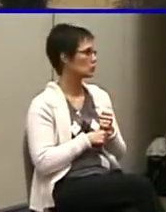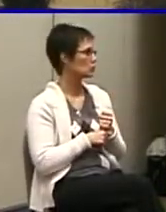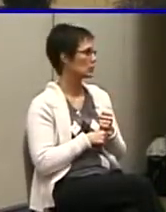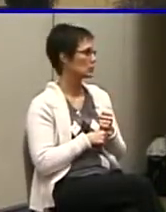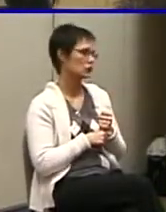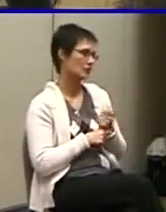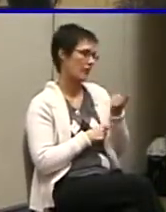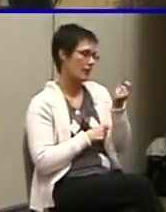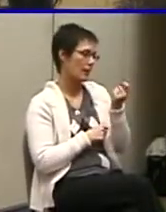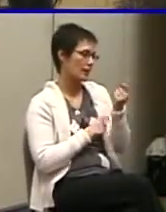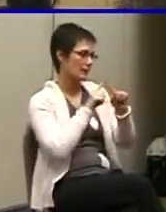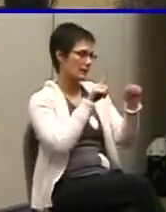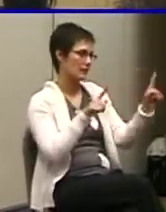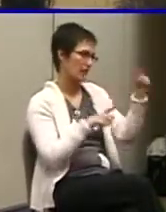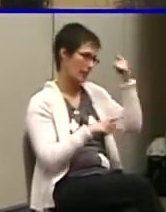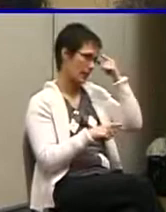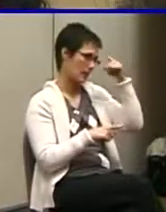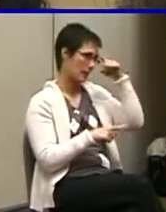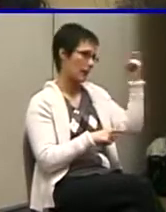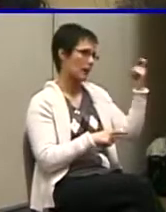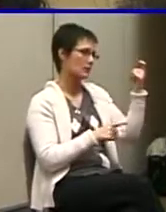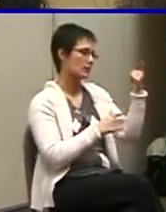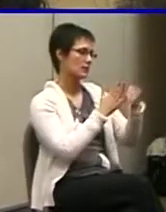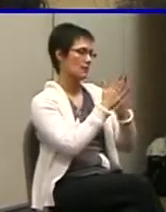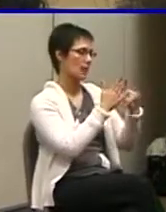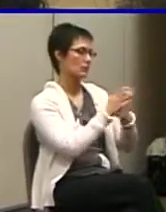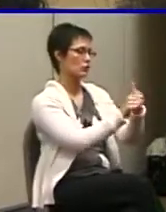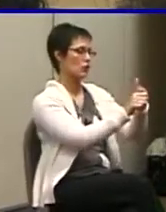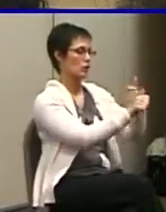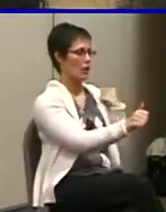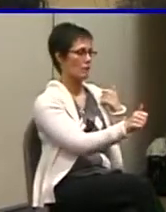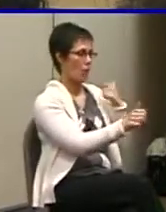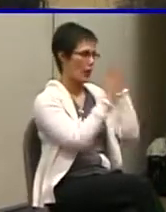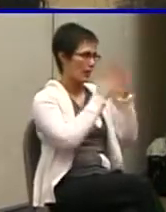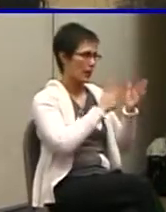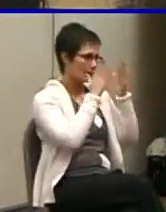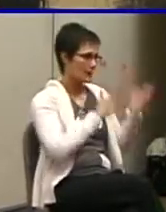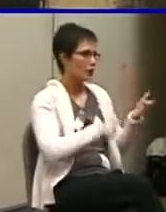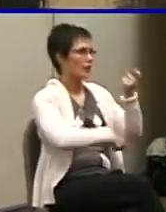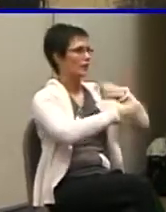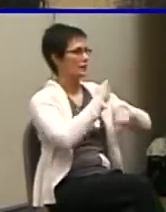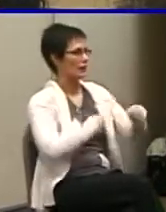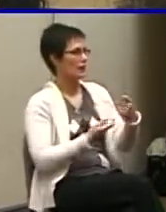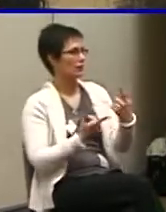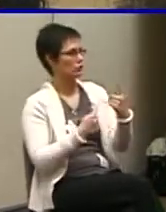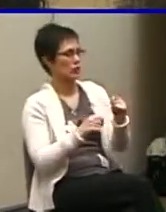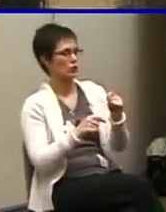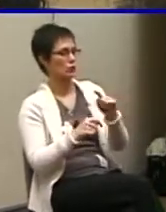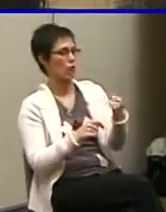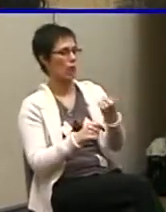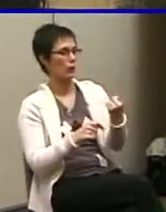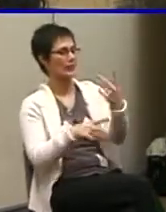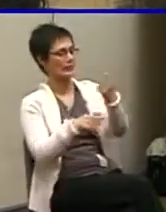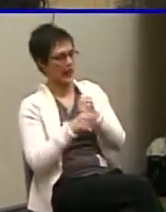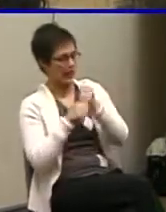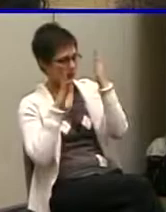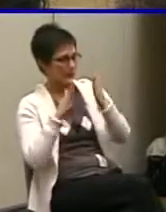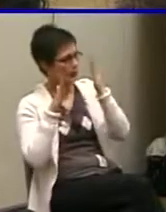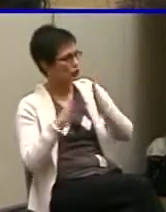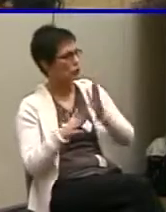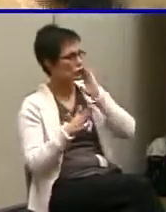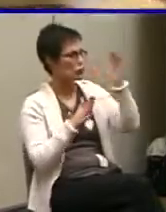do try to avoid attention, for example, as opposed to always trying to get attention. So you'll notice that in your handouts as